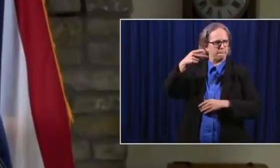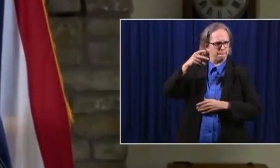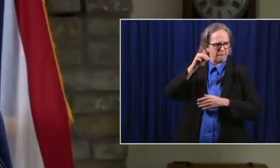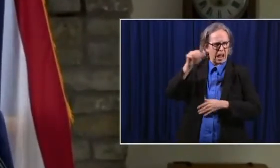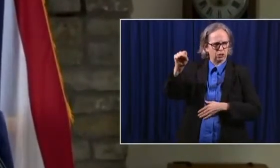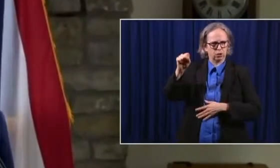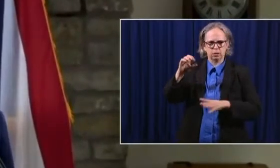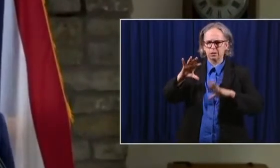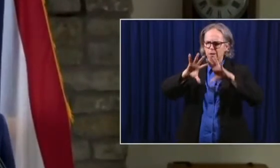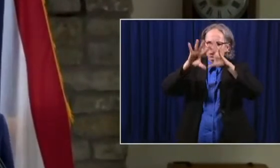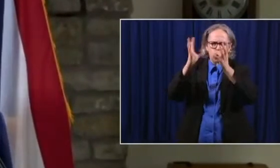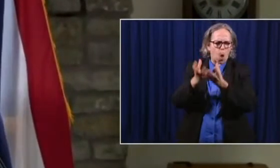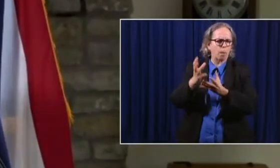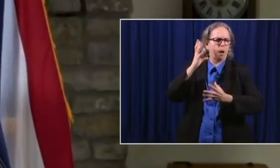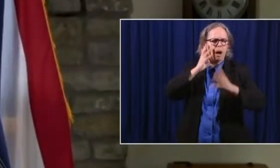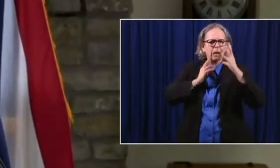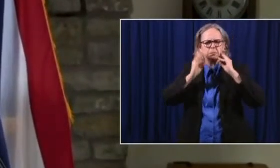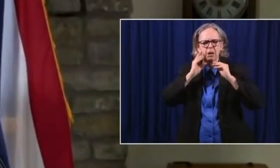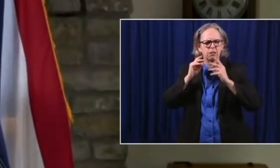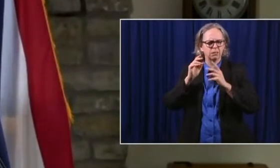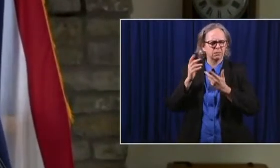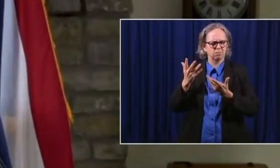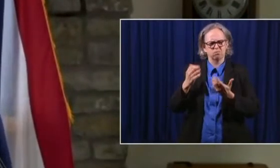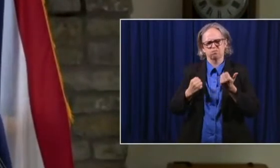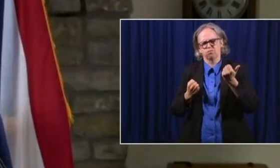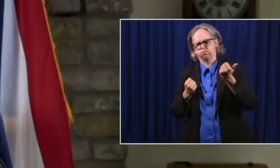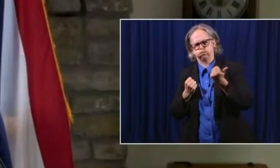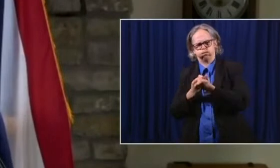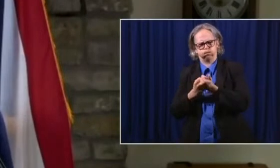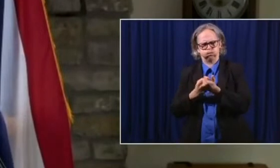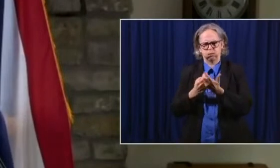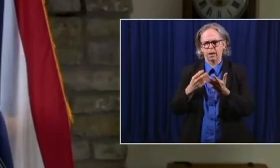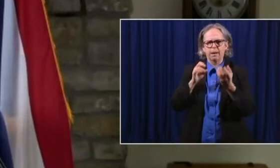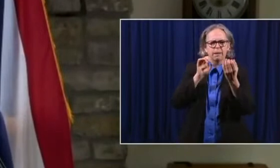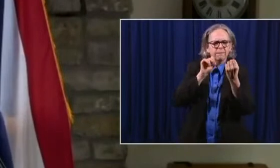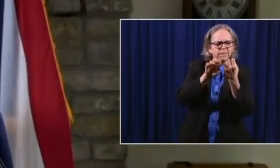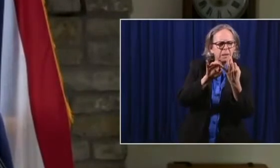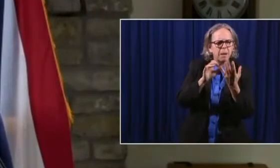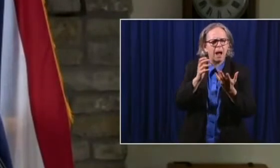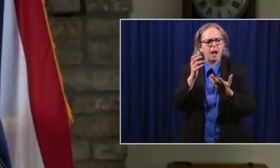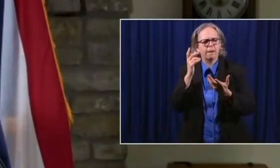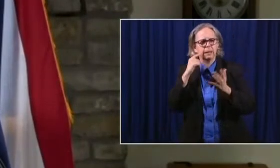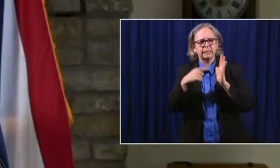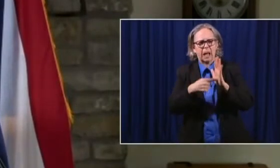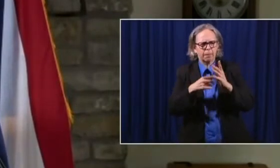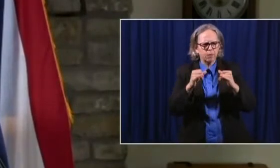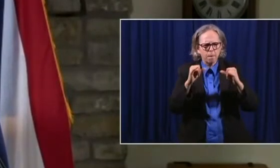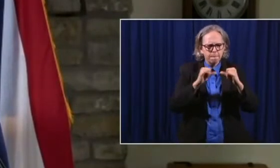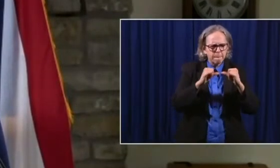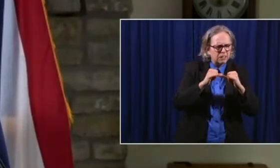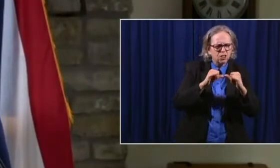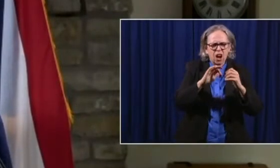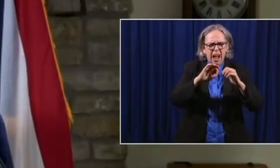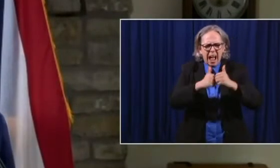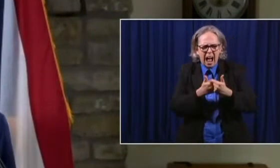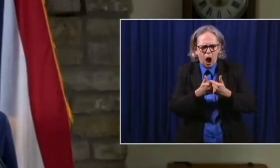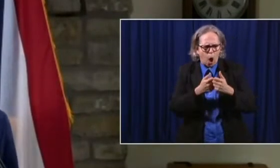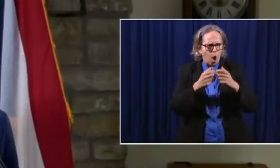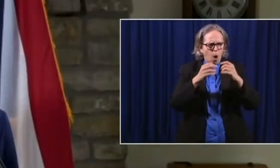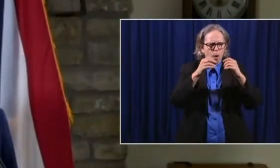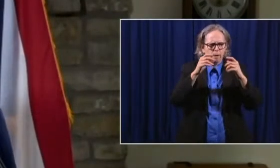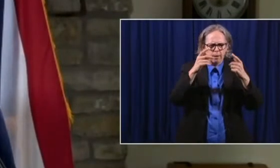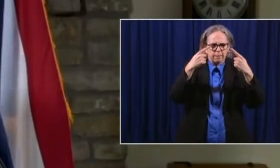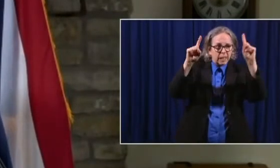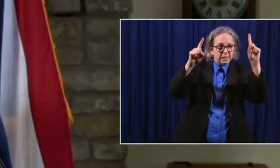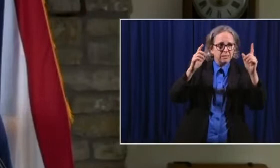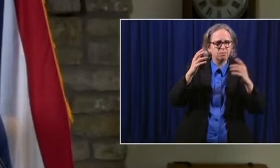provided feedback, materials, examples of metrics to measure effective contact tracing, and they've shared best